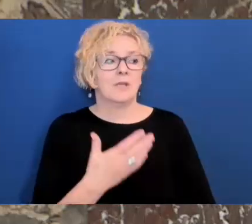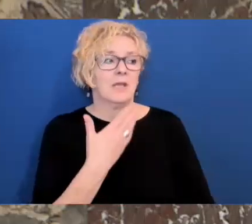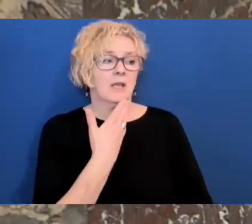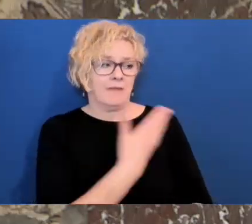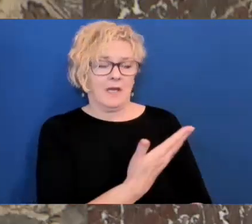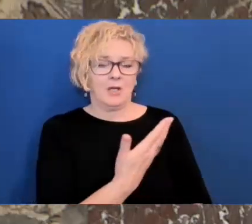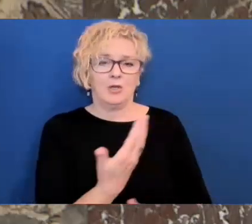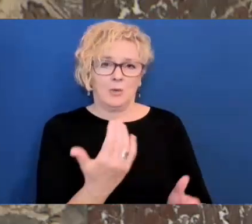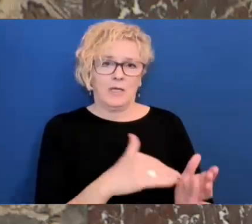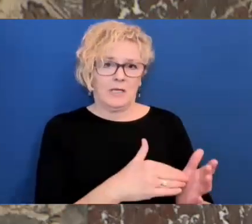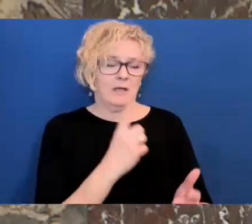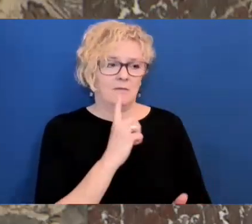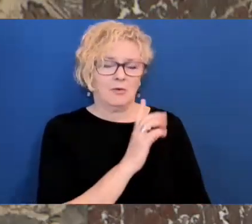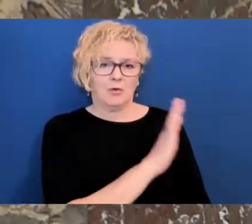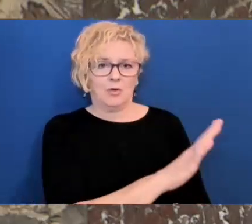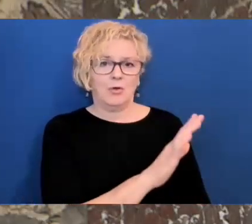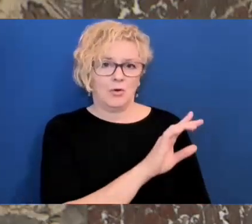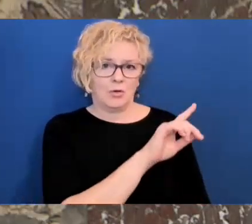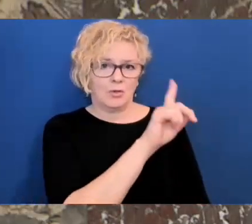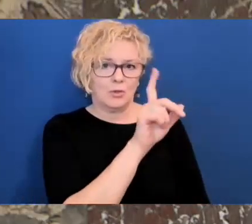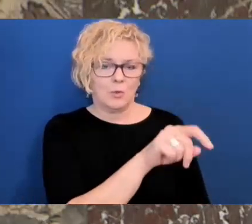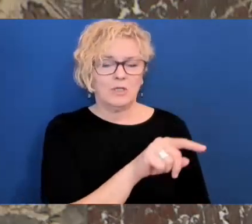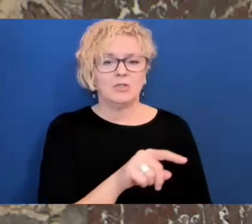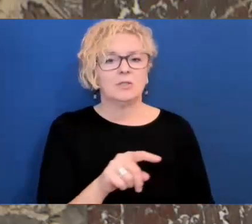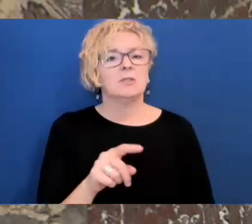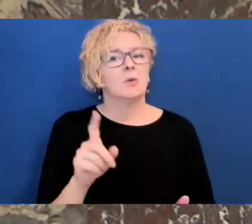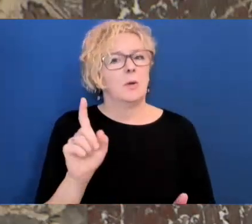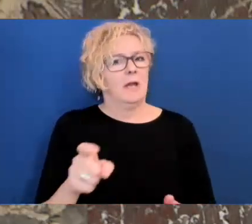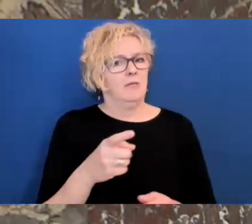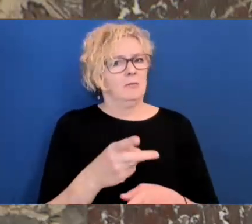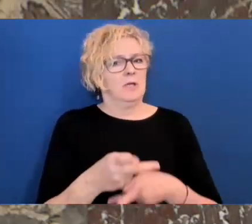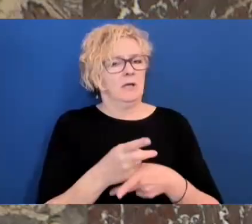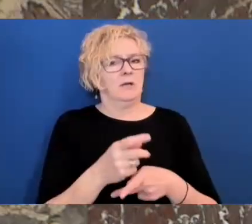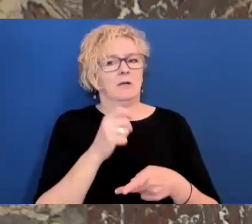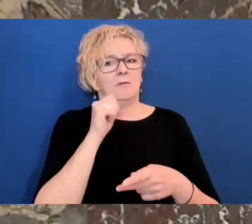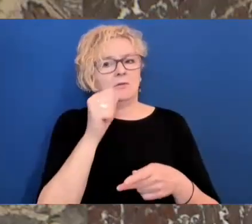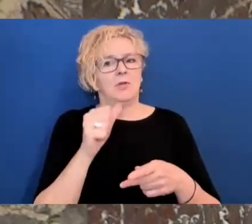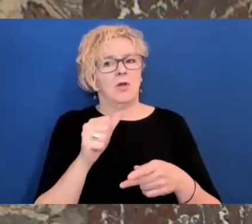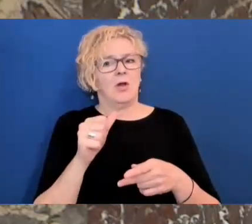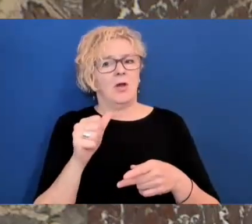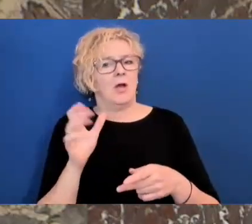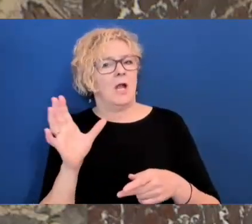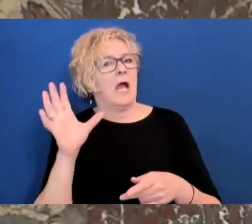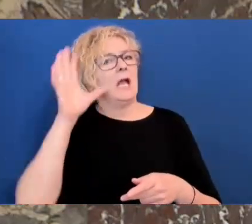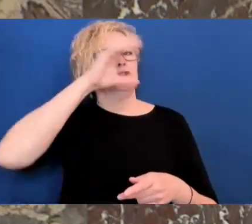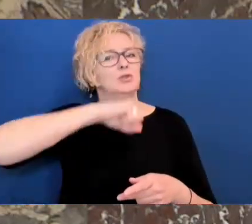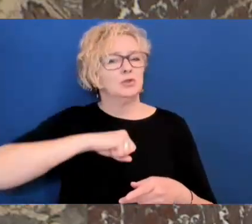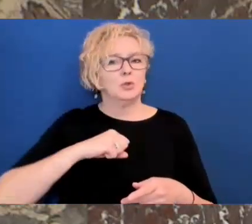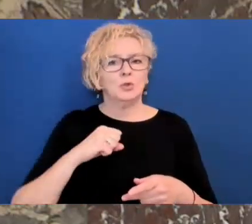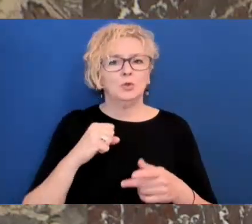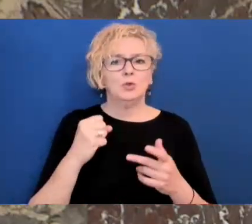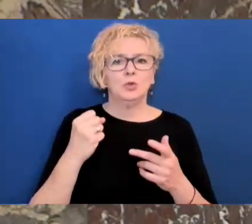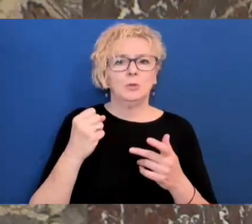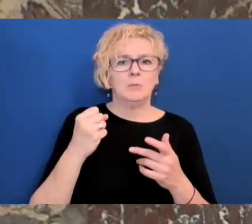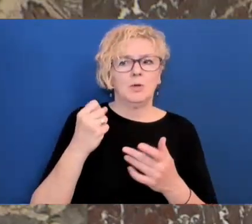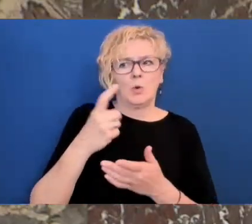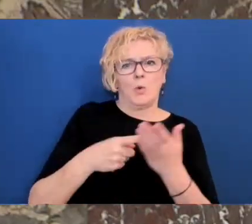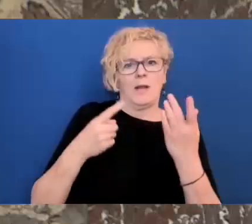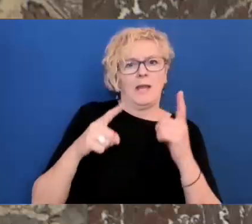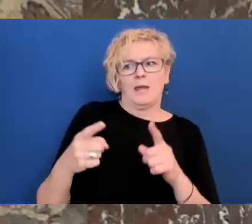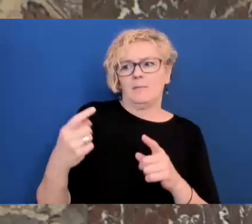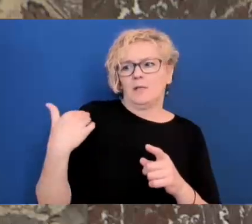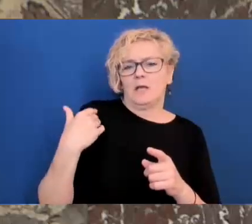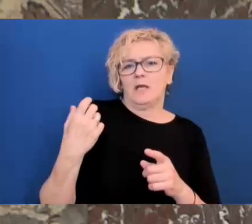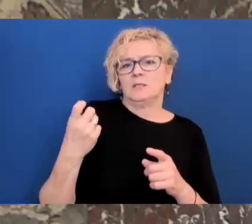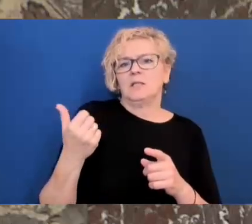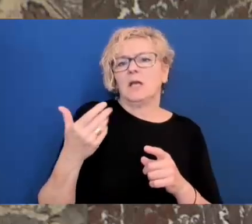the contact this individual had with the system and how the system responded or did not respond to the needs that he had. It's